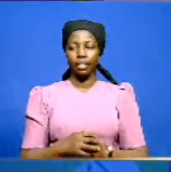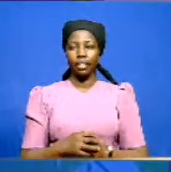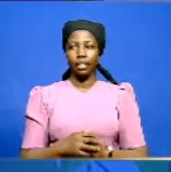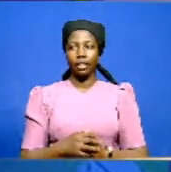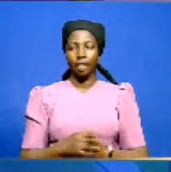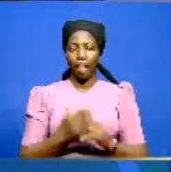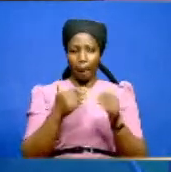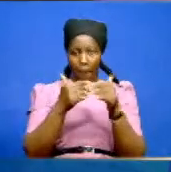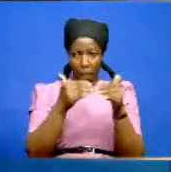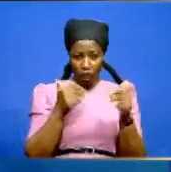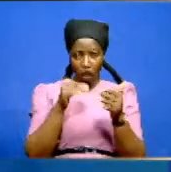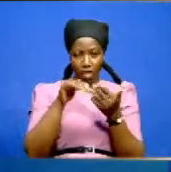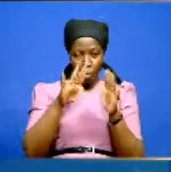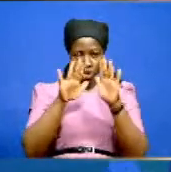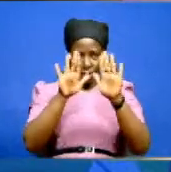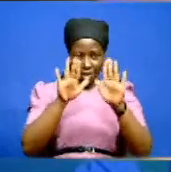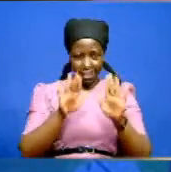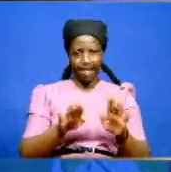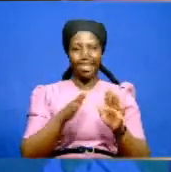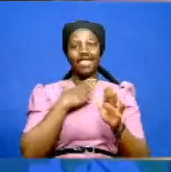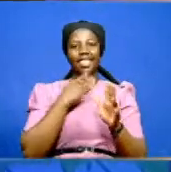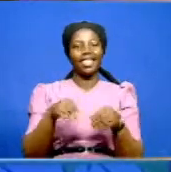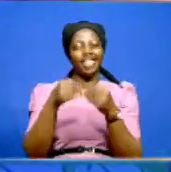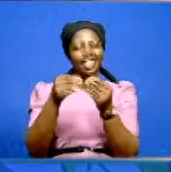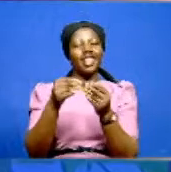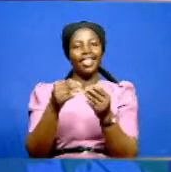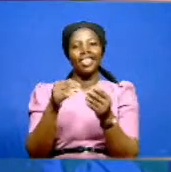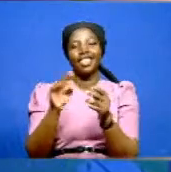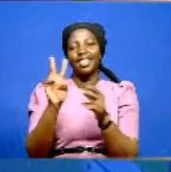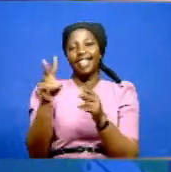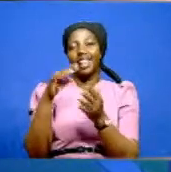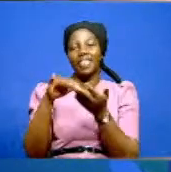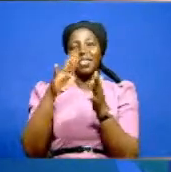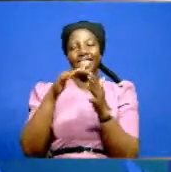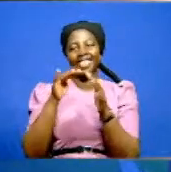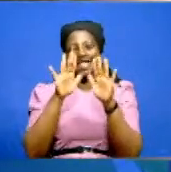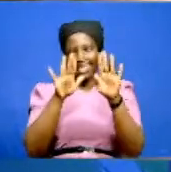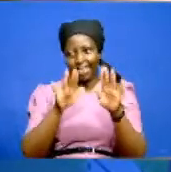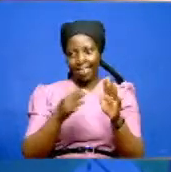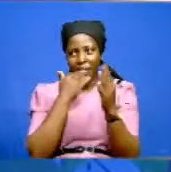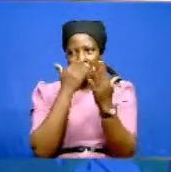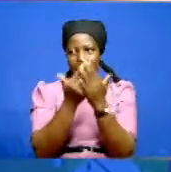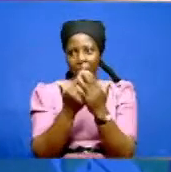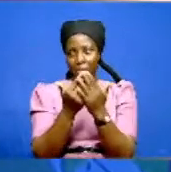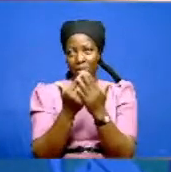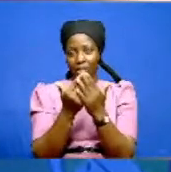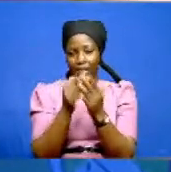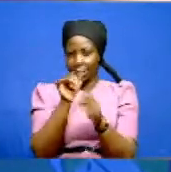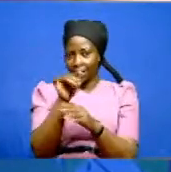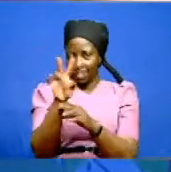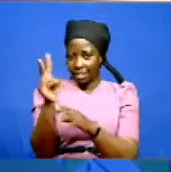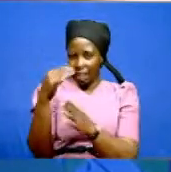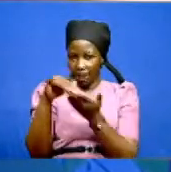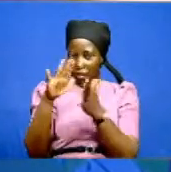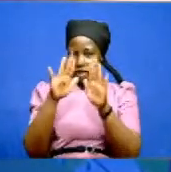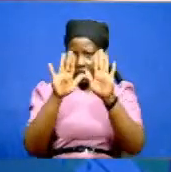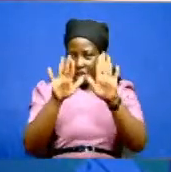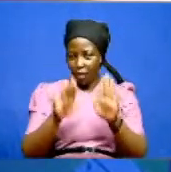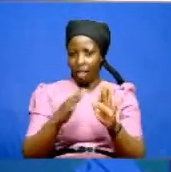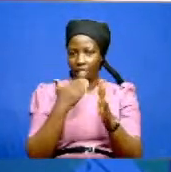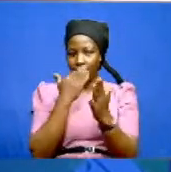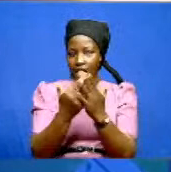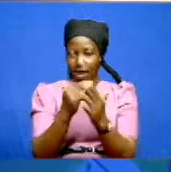But before the most important, let me give the most second most important thanks. And the second most important thanks is